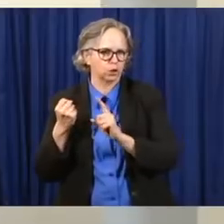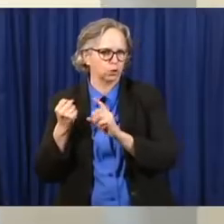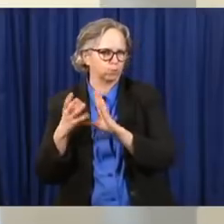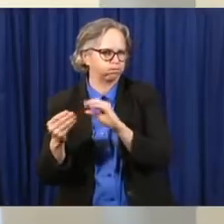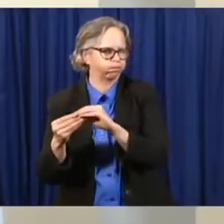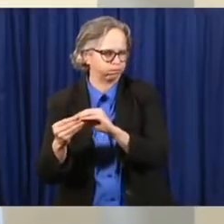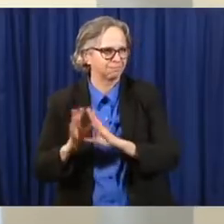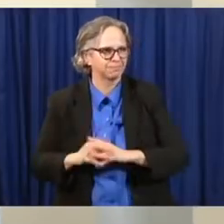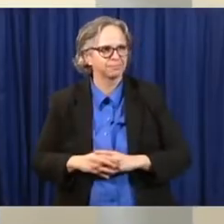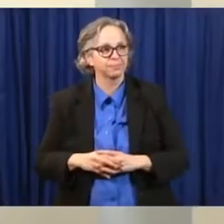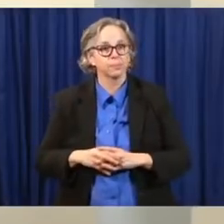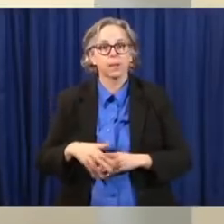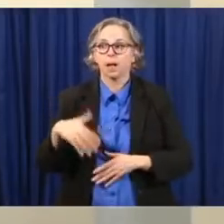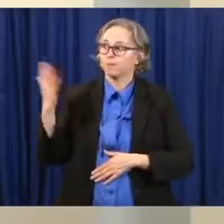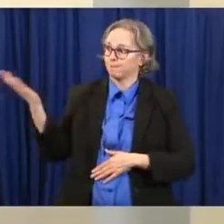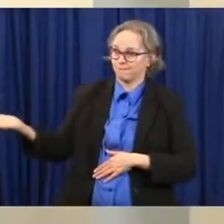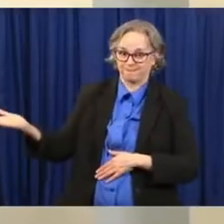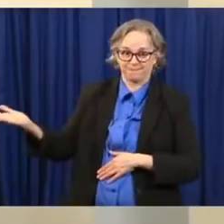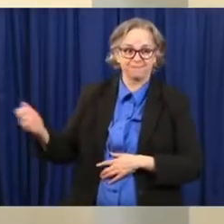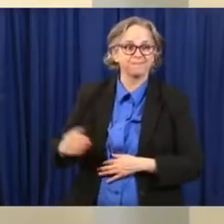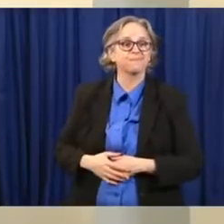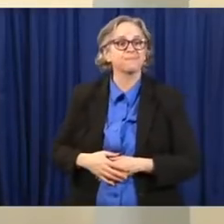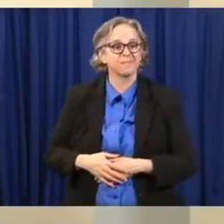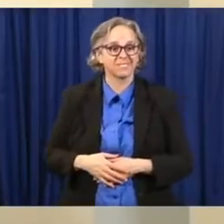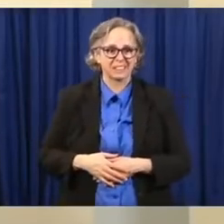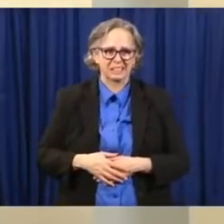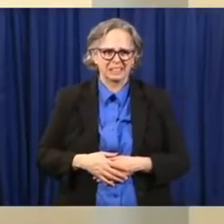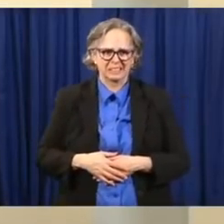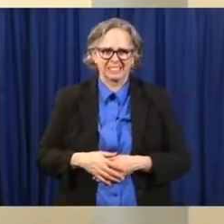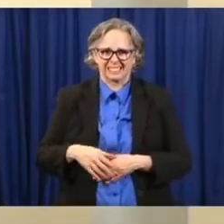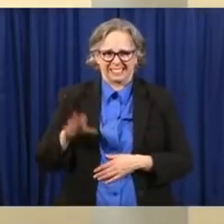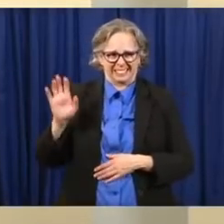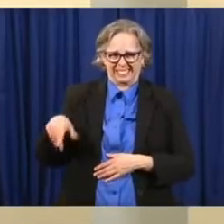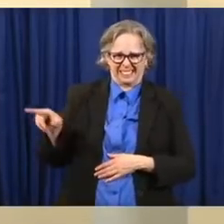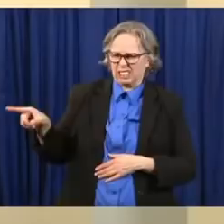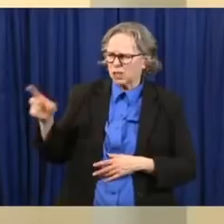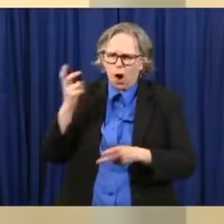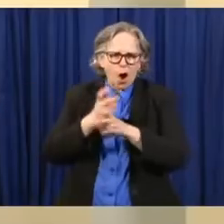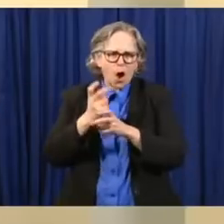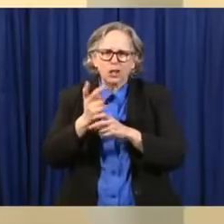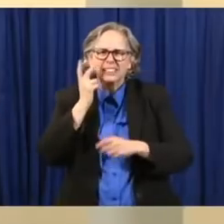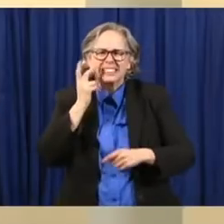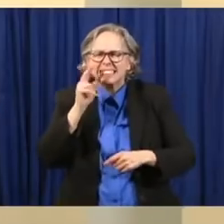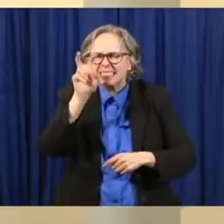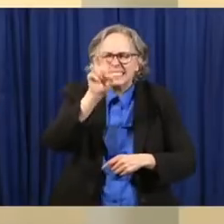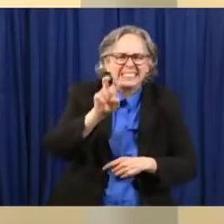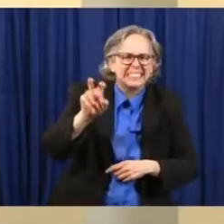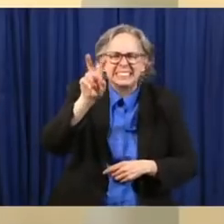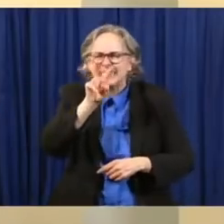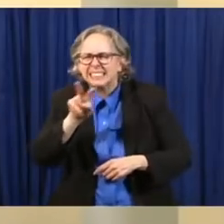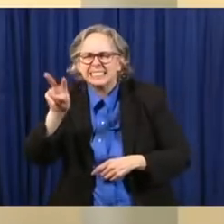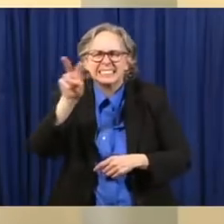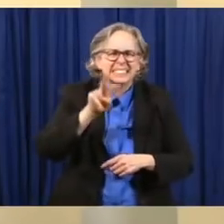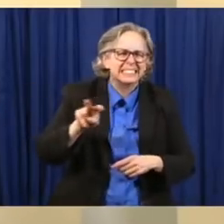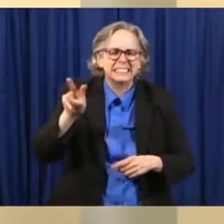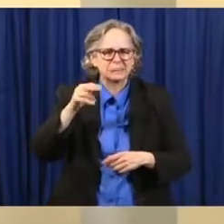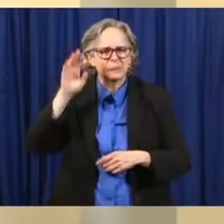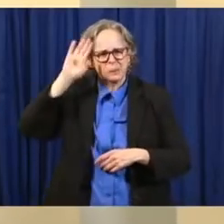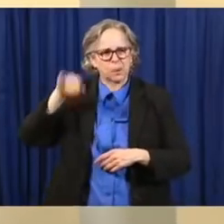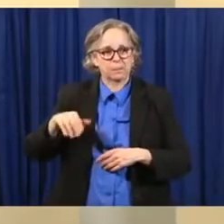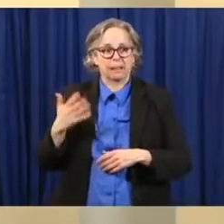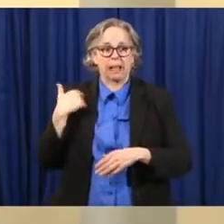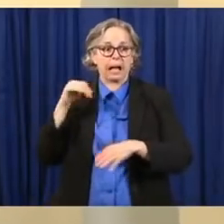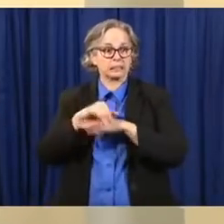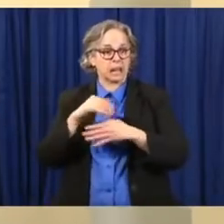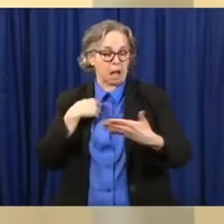you. And I know this board, at least, is a little harder to see. When I looked at it last night at home, I